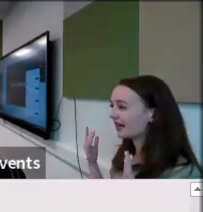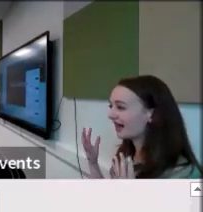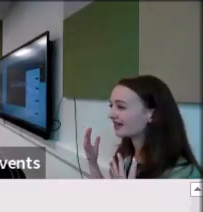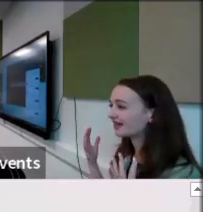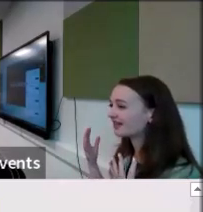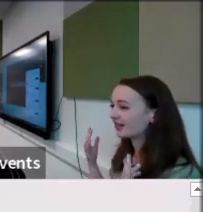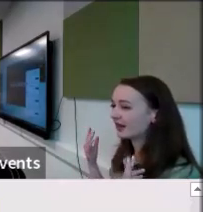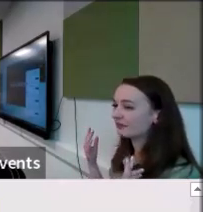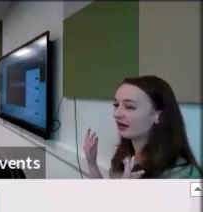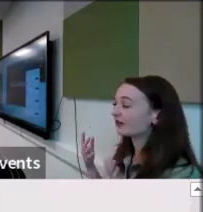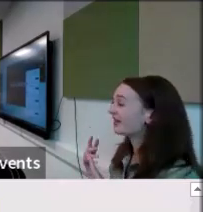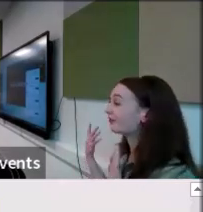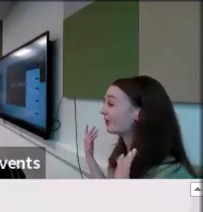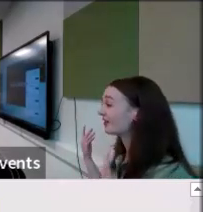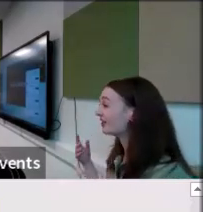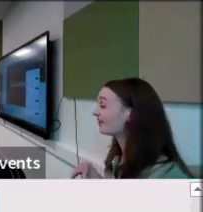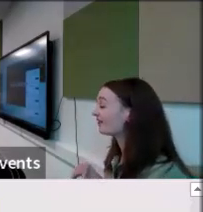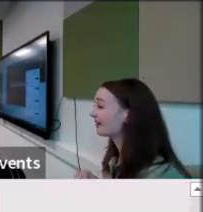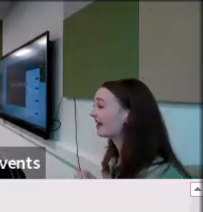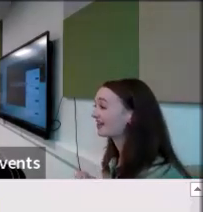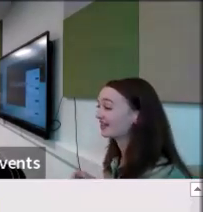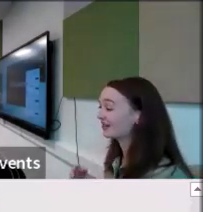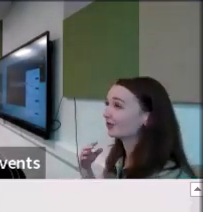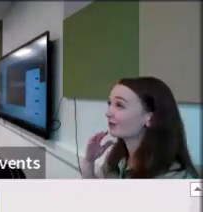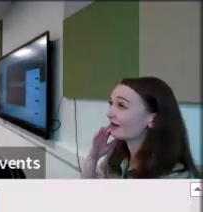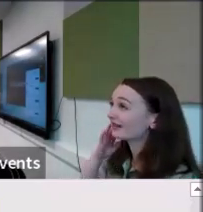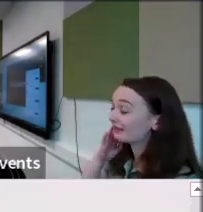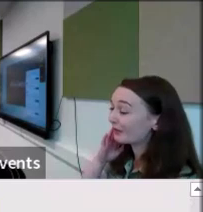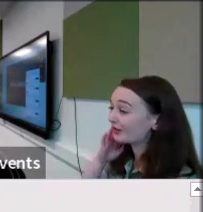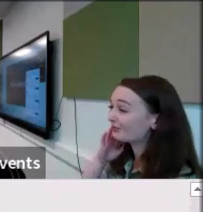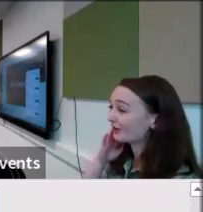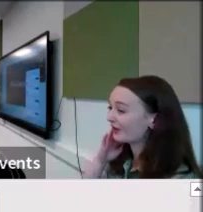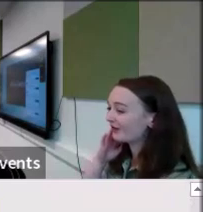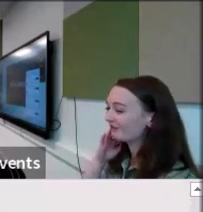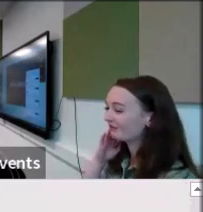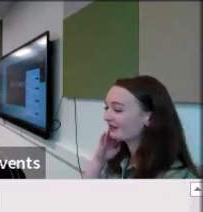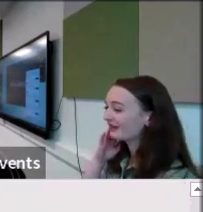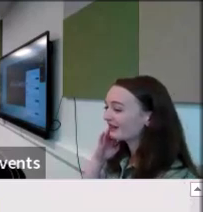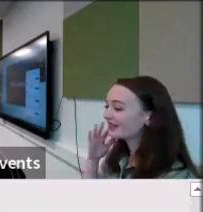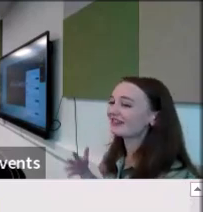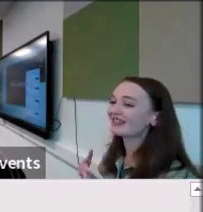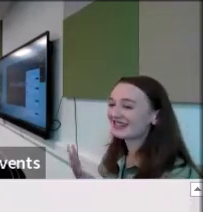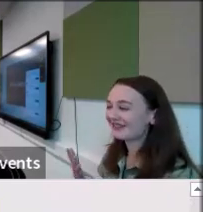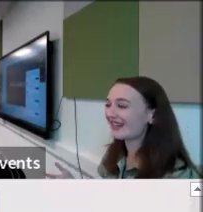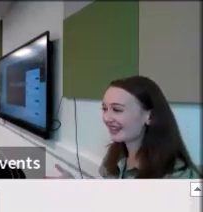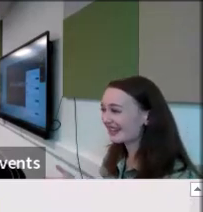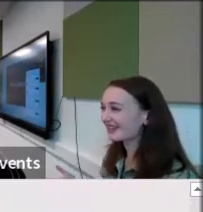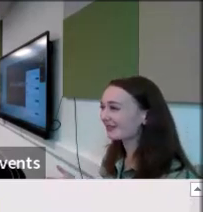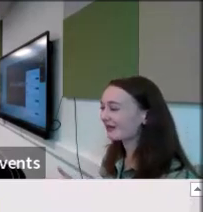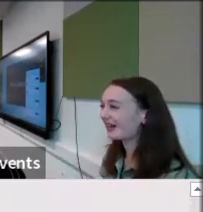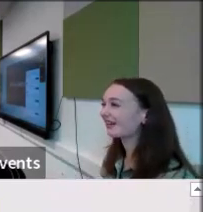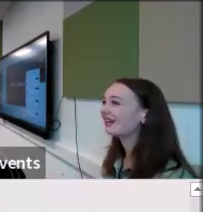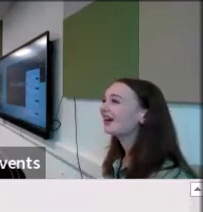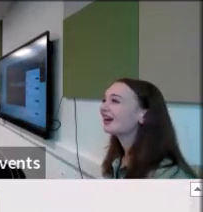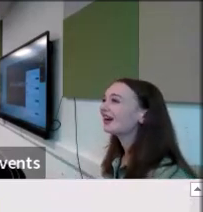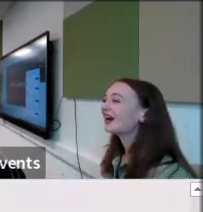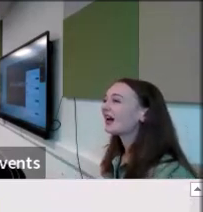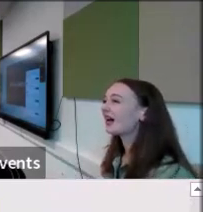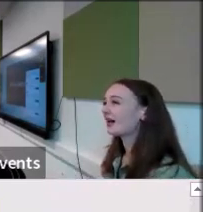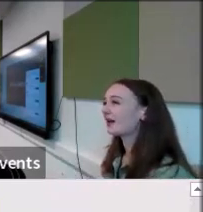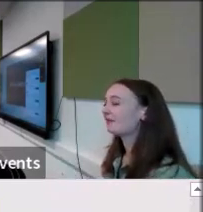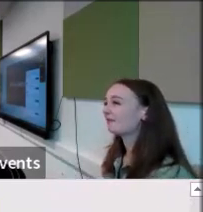easier on my hands. I also have a condition that affects my hands. I don't talk about it that much, but so it's easier in that sense as well.